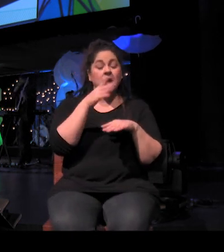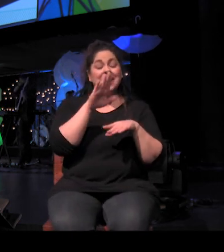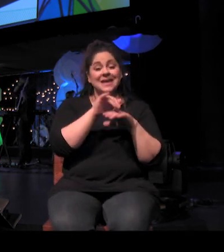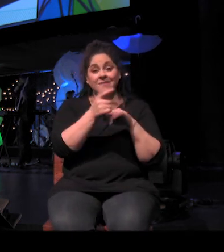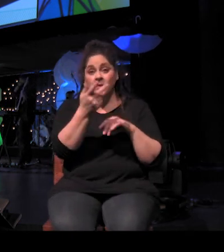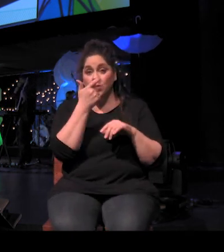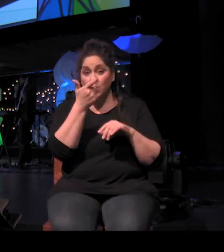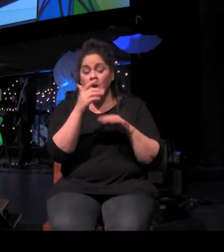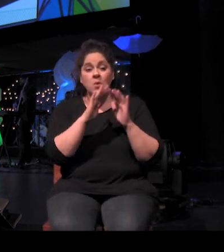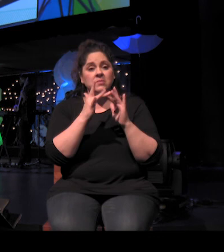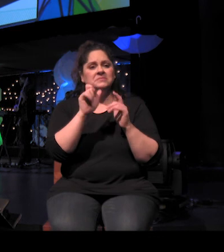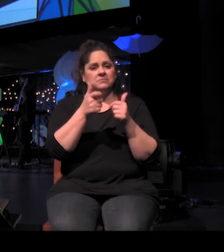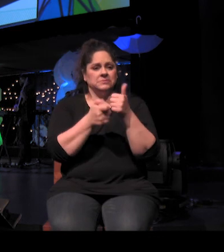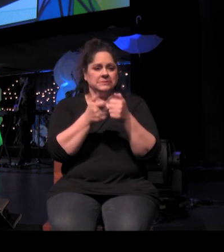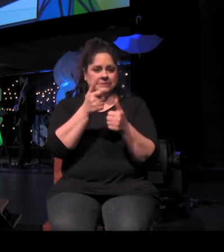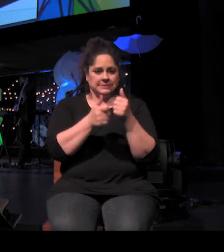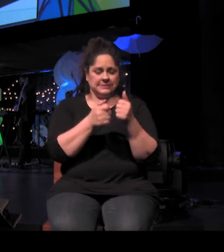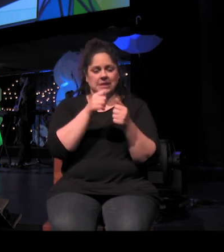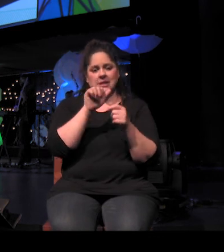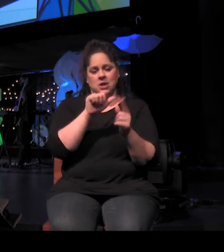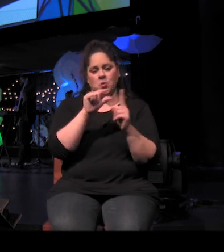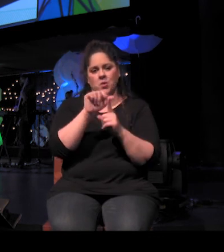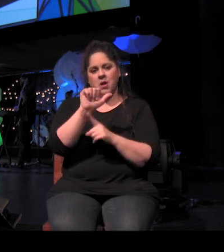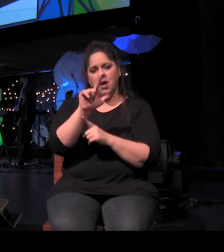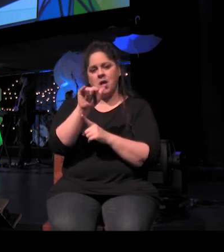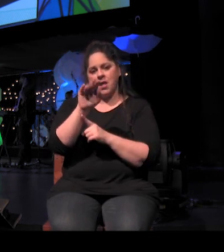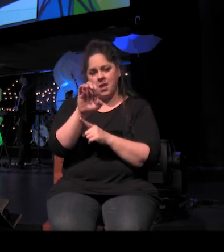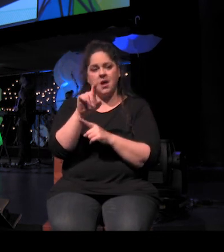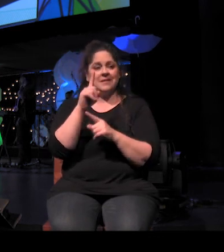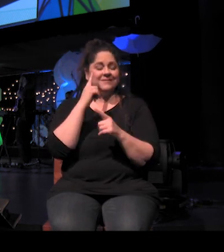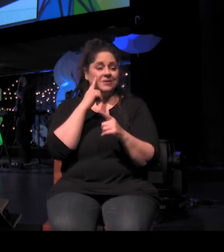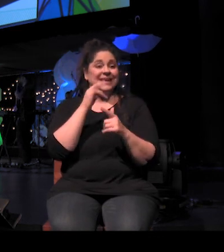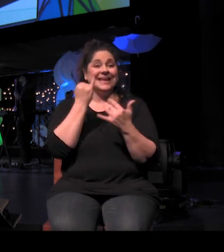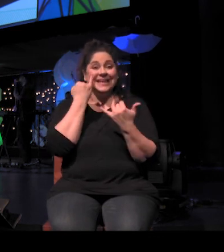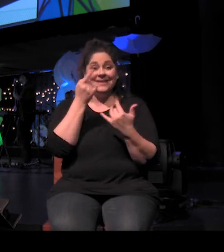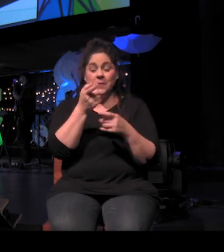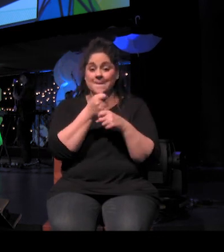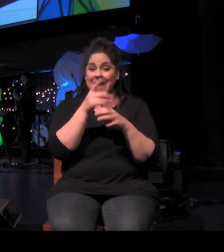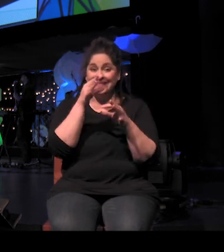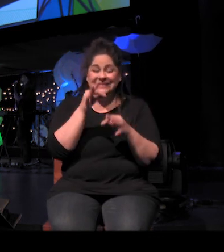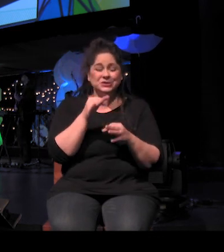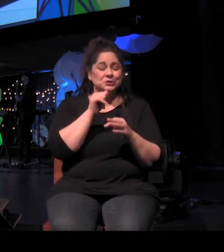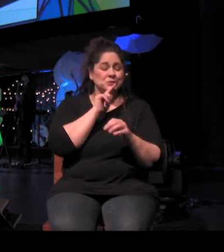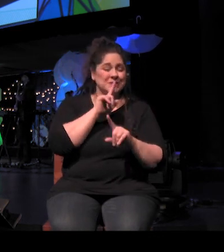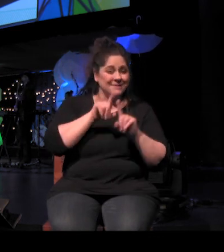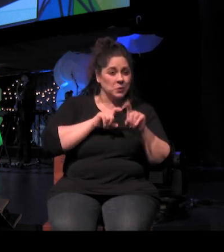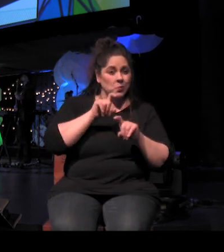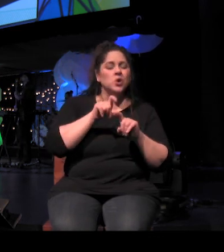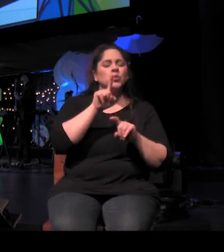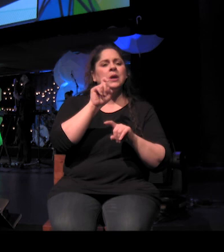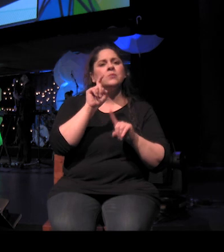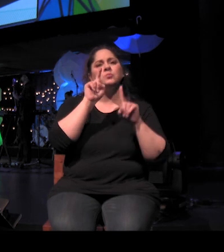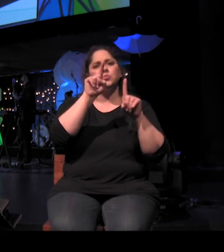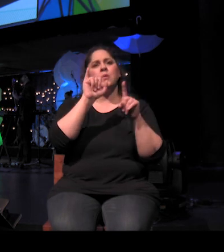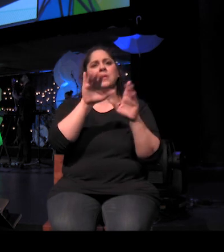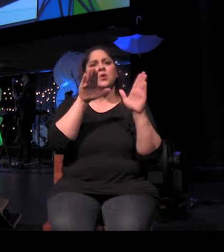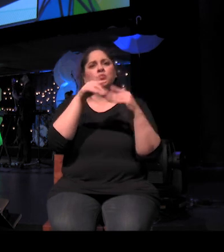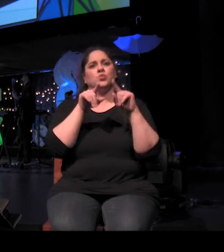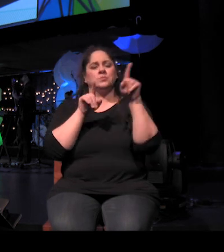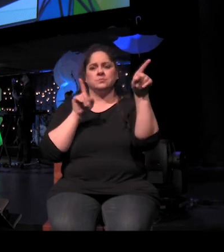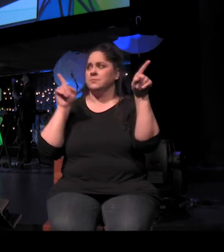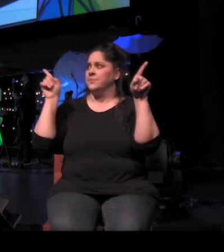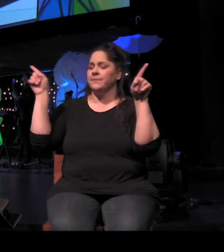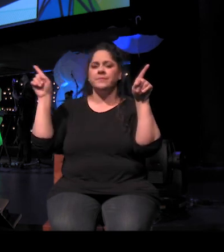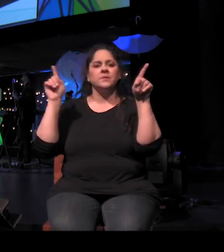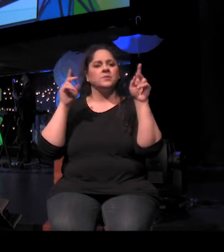up with you. If you have any questions about what it means to have a relationship with God, or if you made that decision, I want to encourage you to stop by Connections after